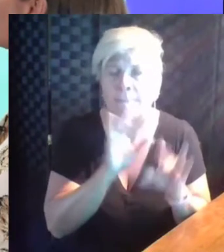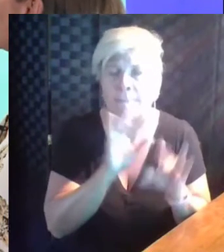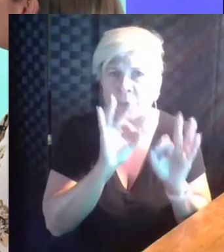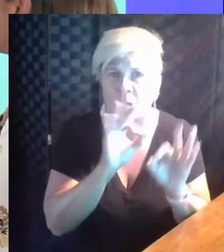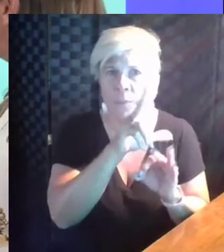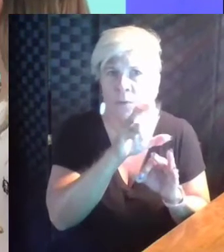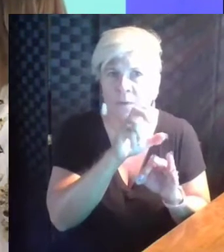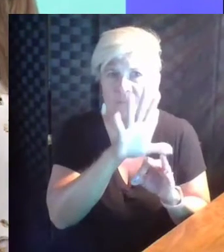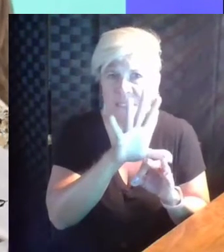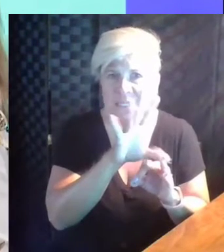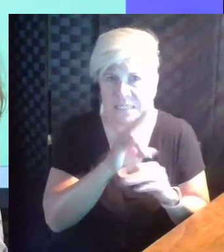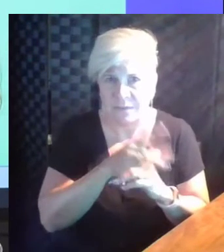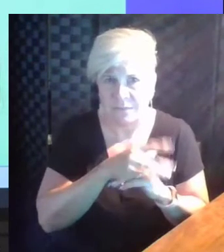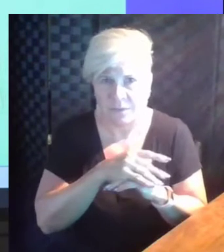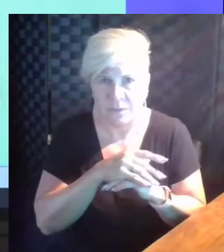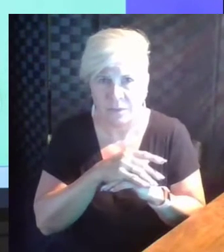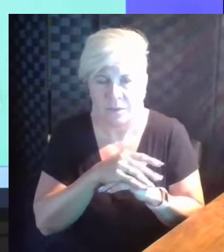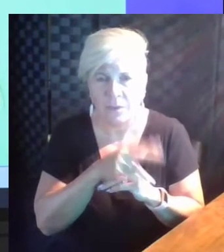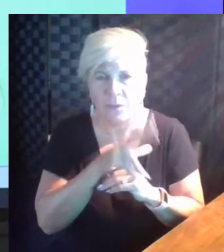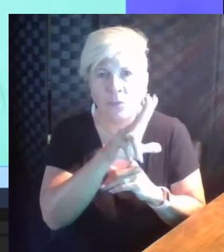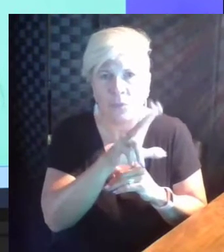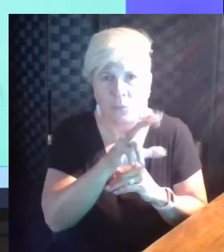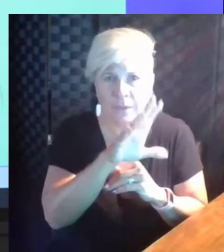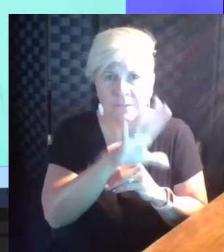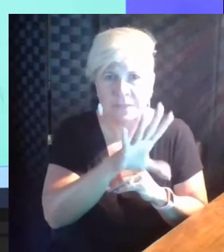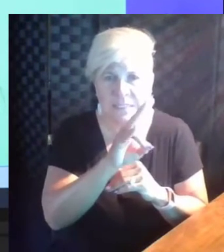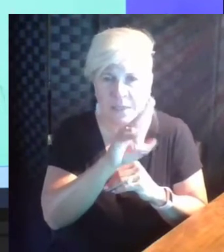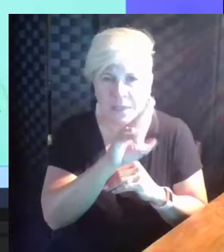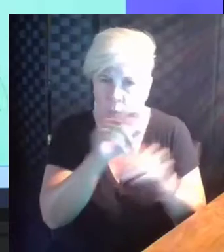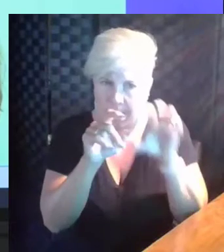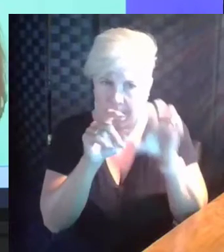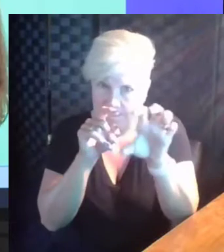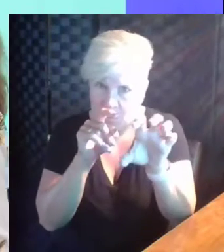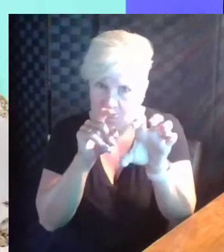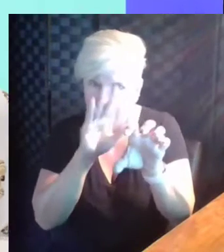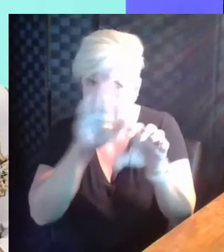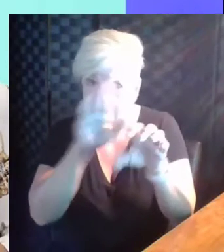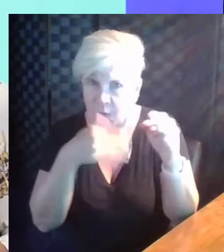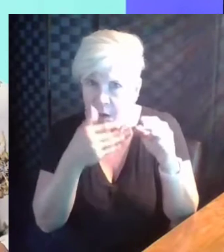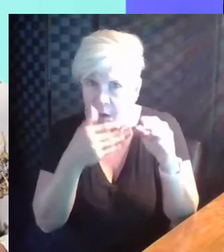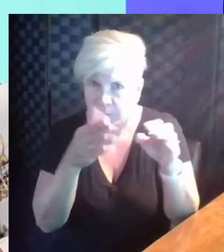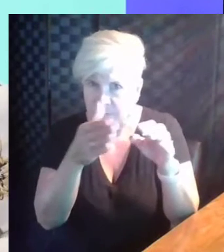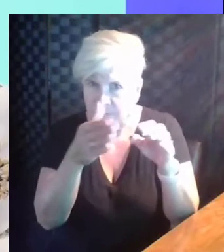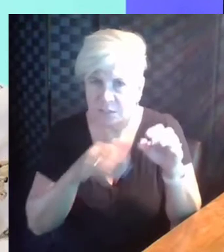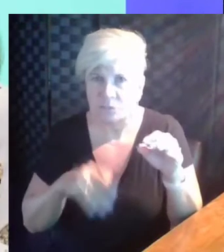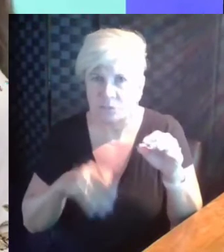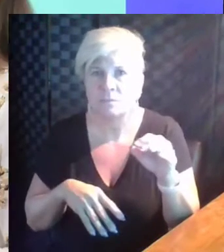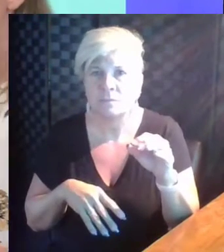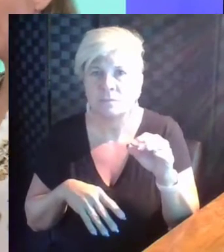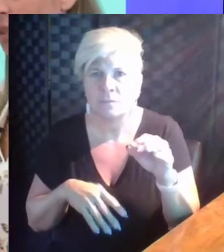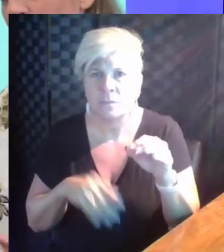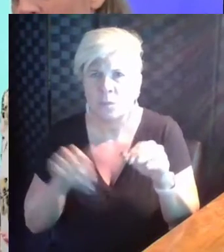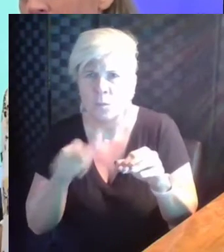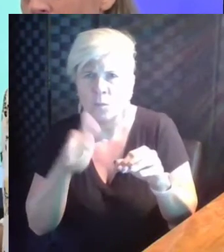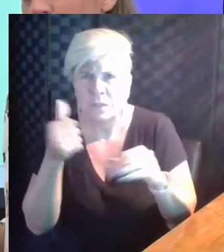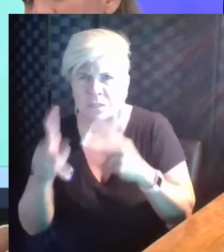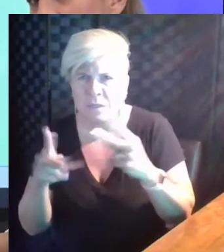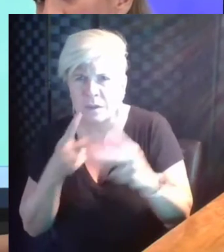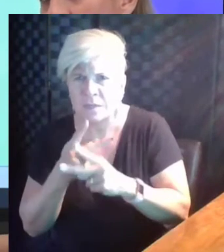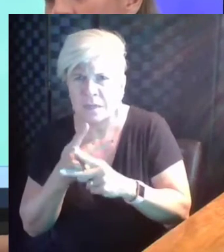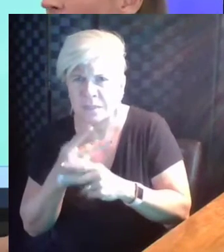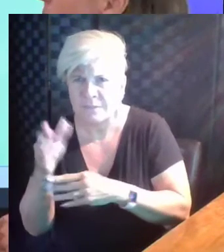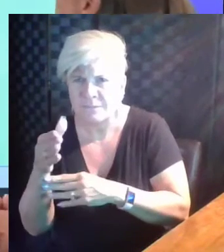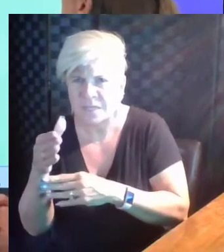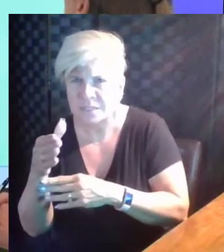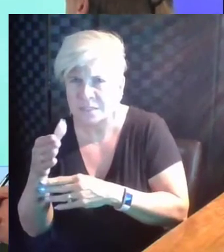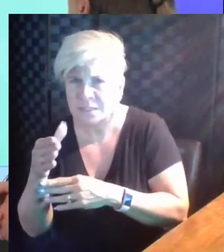Perfect, 357. So that's one part of all the minnows that live in my pond. What's the other kind of minnow